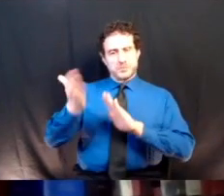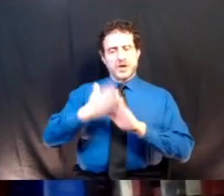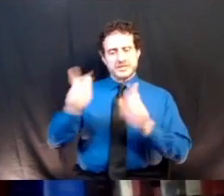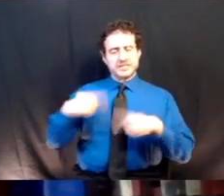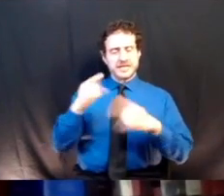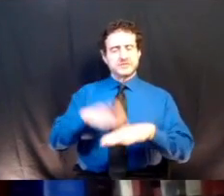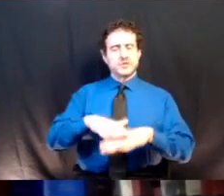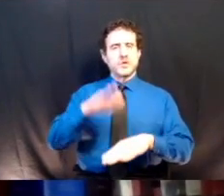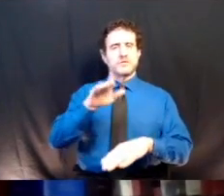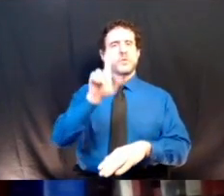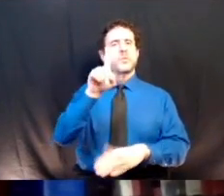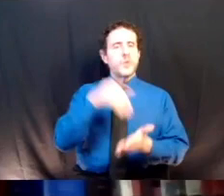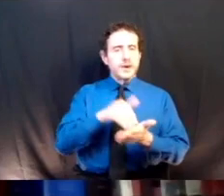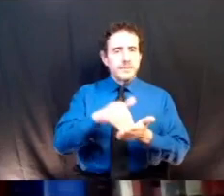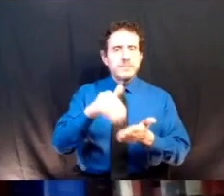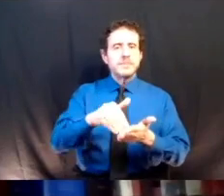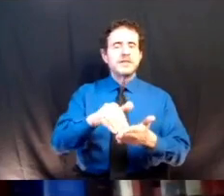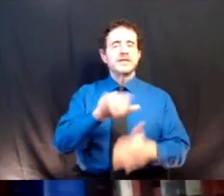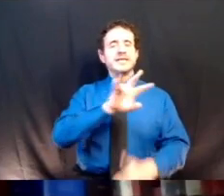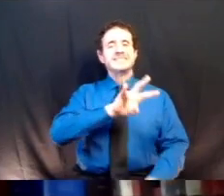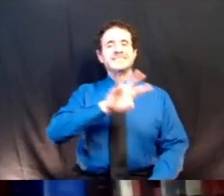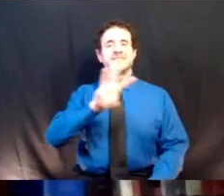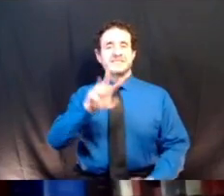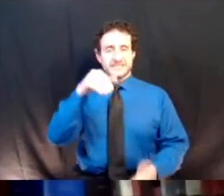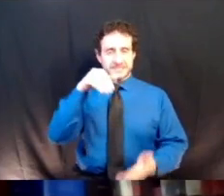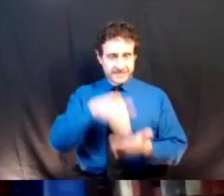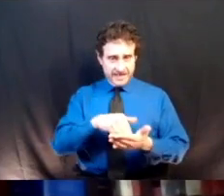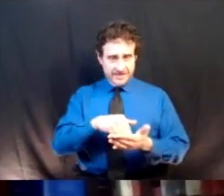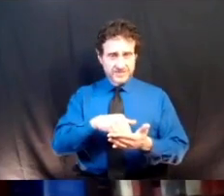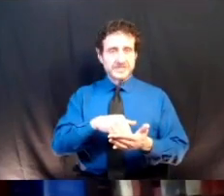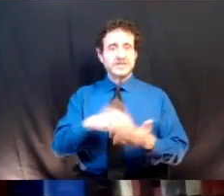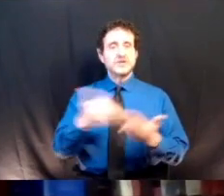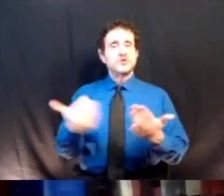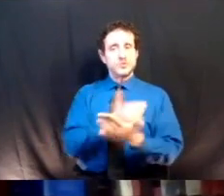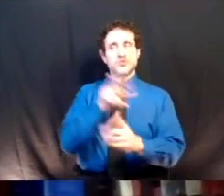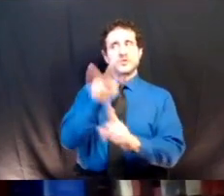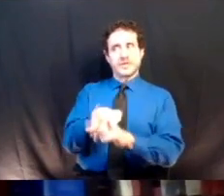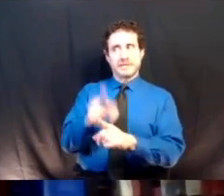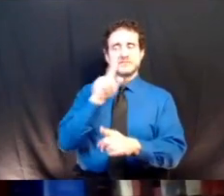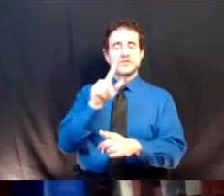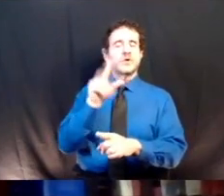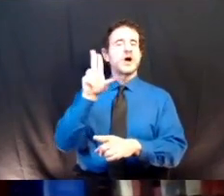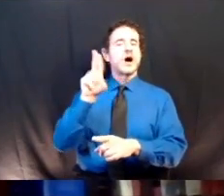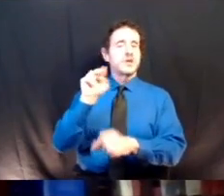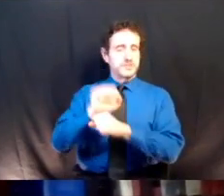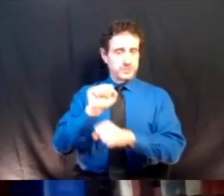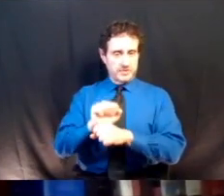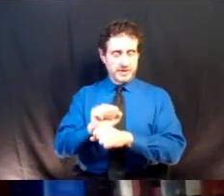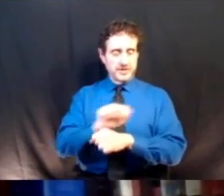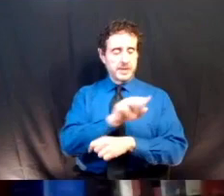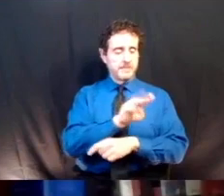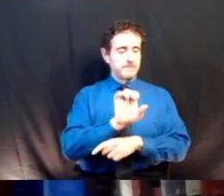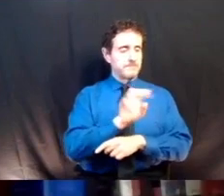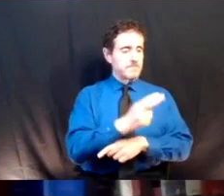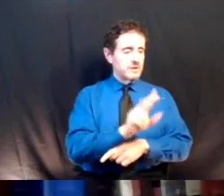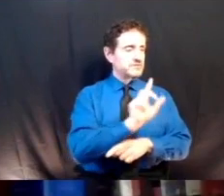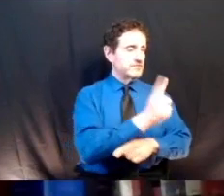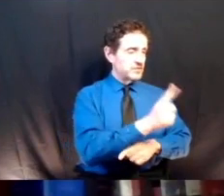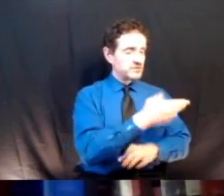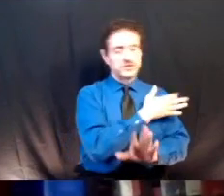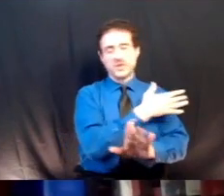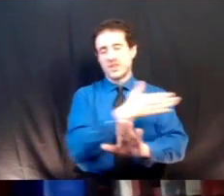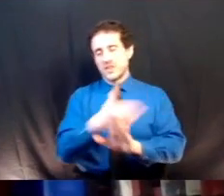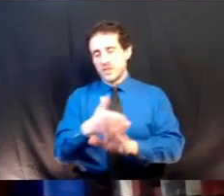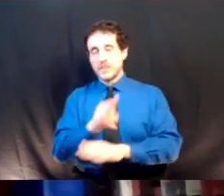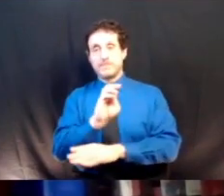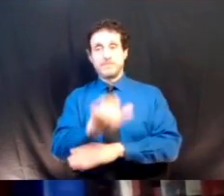1,076,000 unemployment claims in Illinois from March 1st until May 9th, about